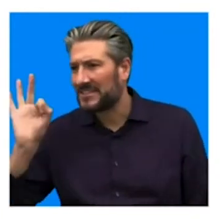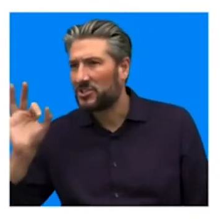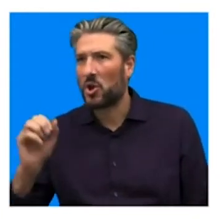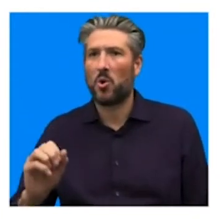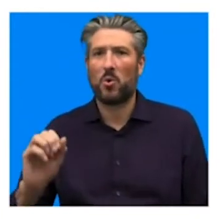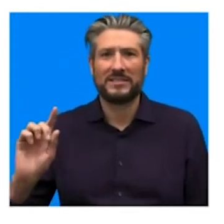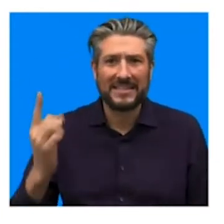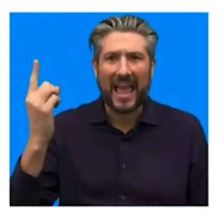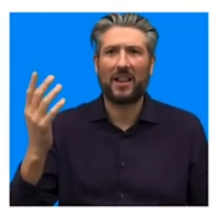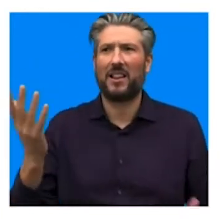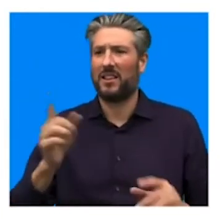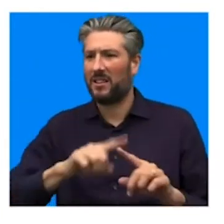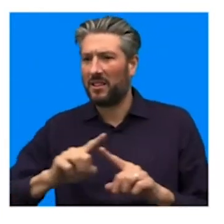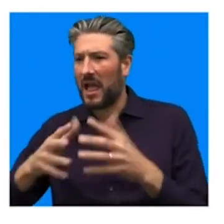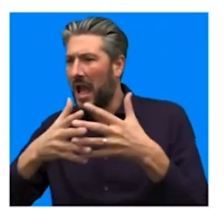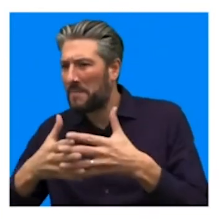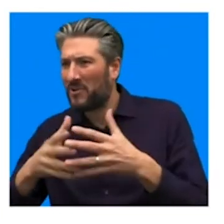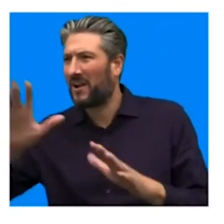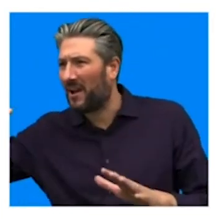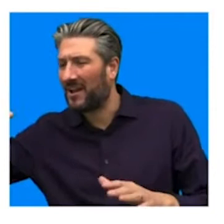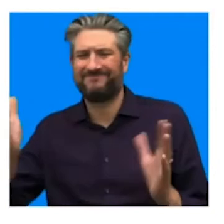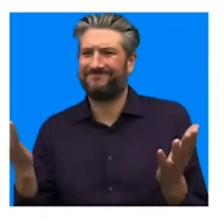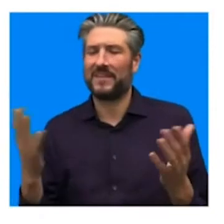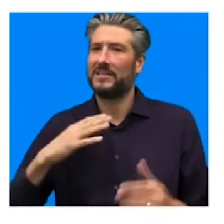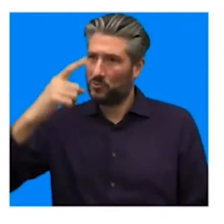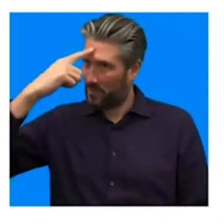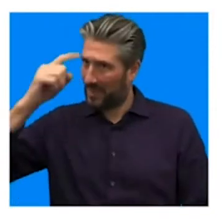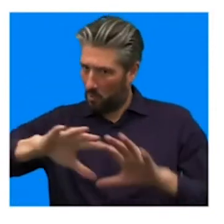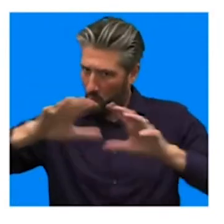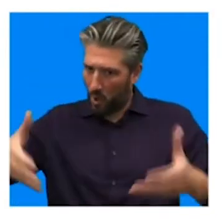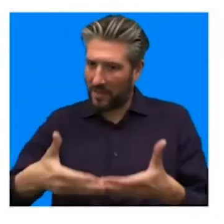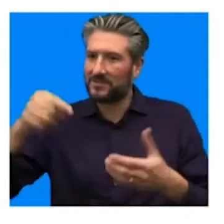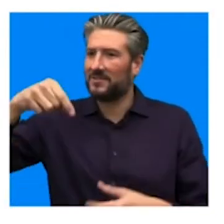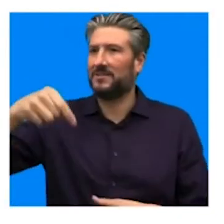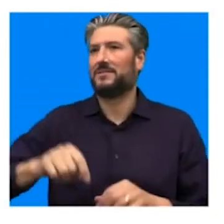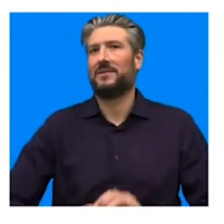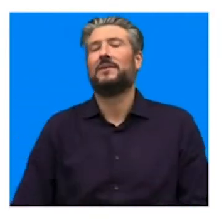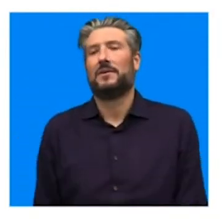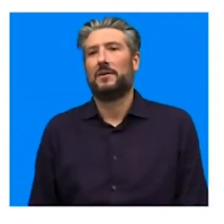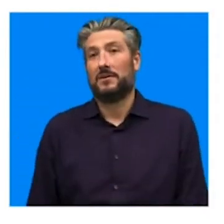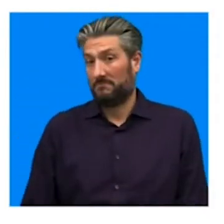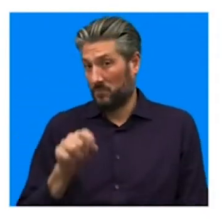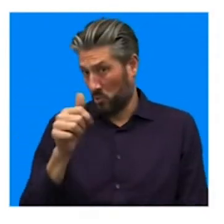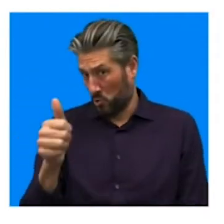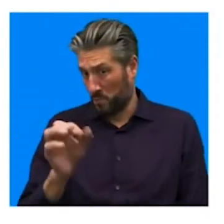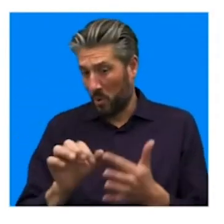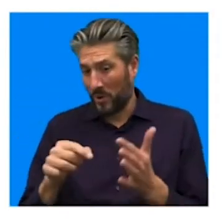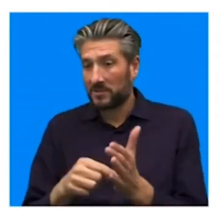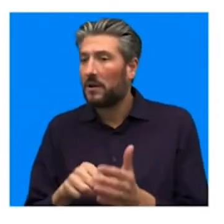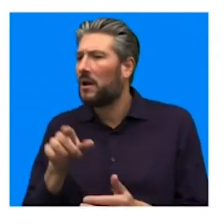because that's the real world, and we need to get out of our bubble. Yeah, great point, Christopher. Irene.